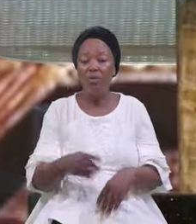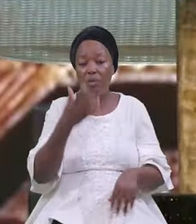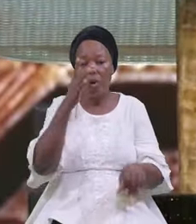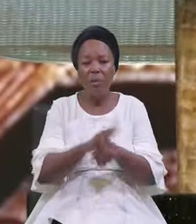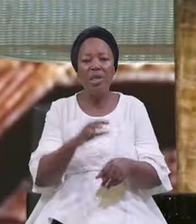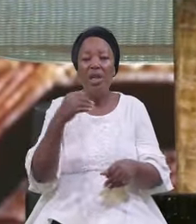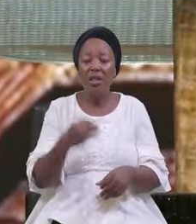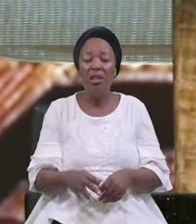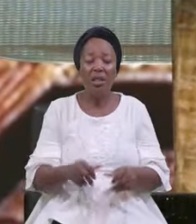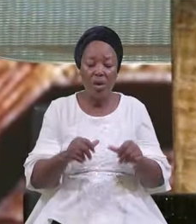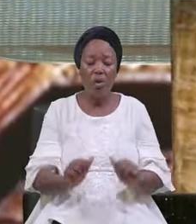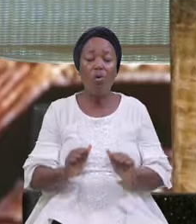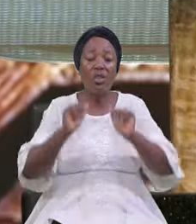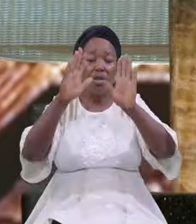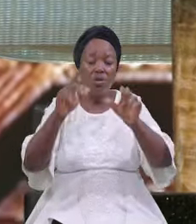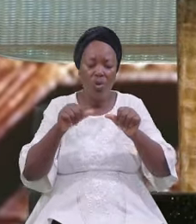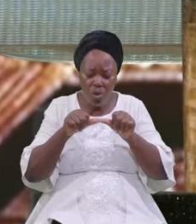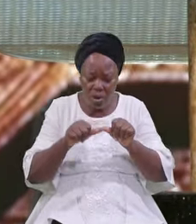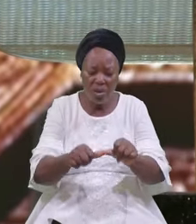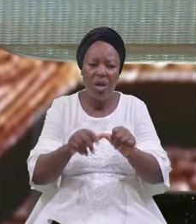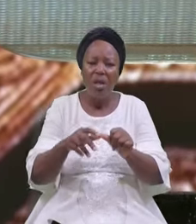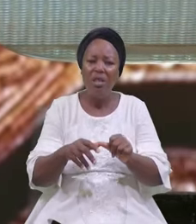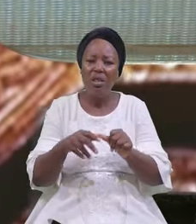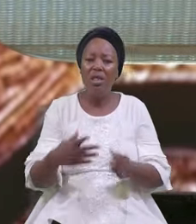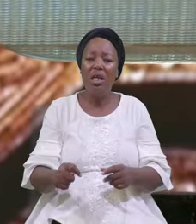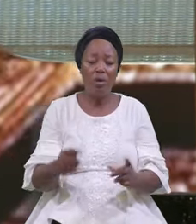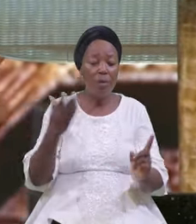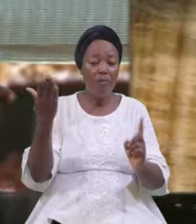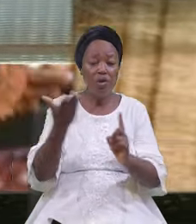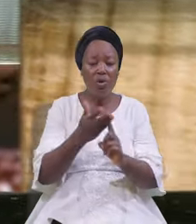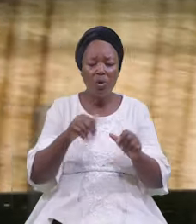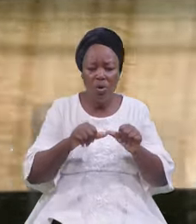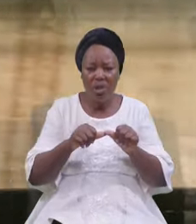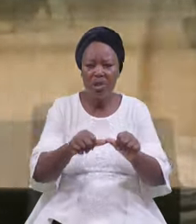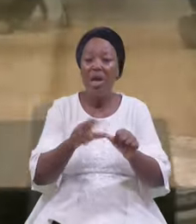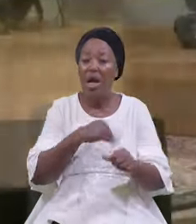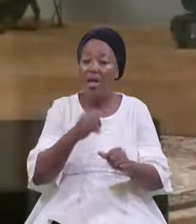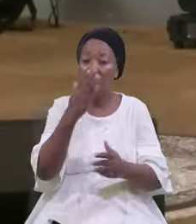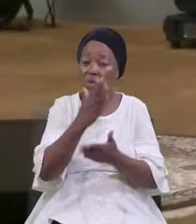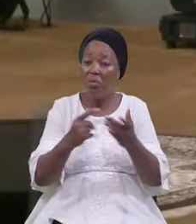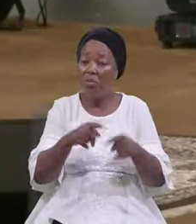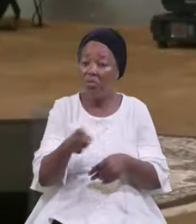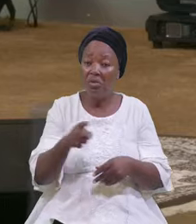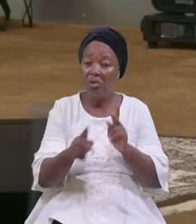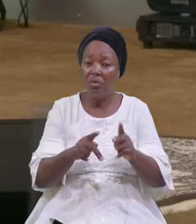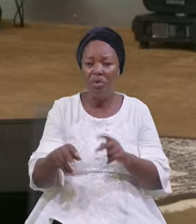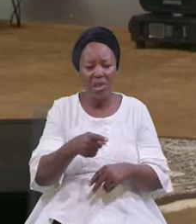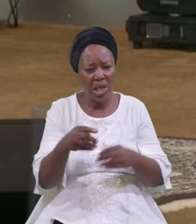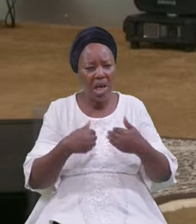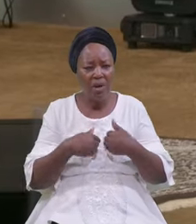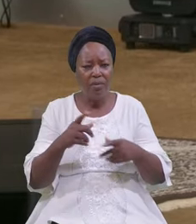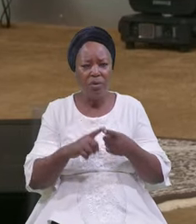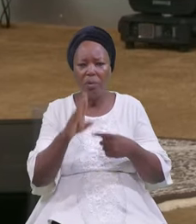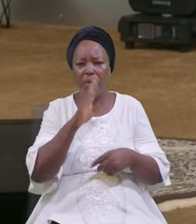consecration continued, their conviction continued. And some of the, because you know, there were to be Levites from